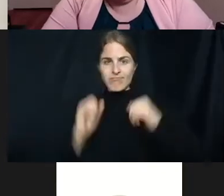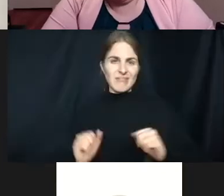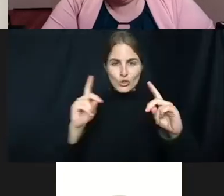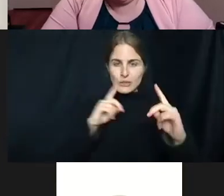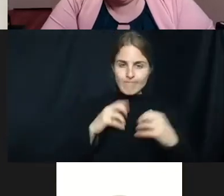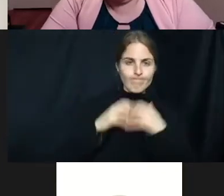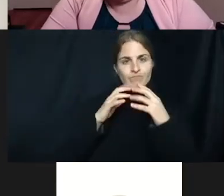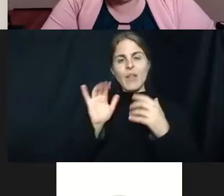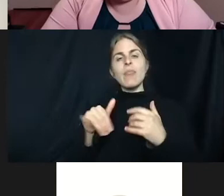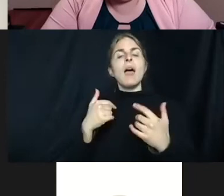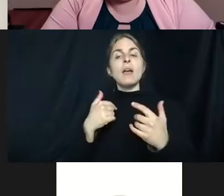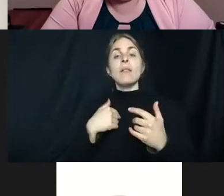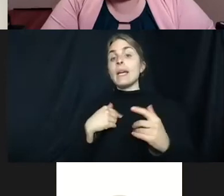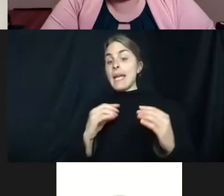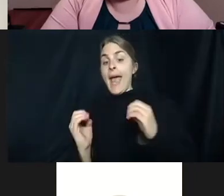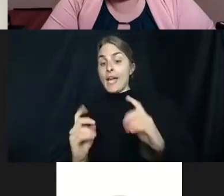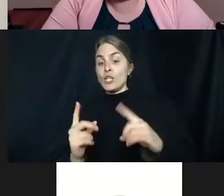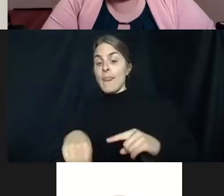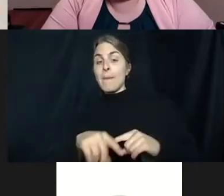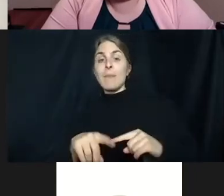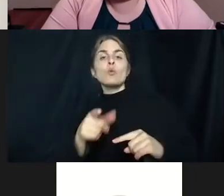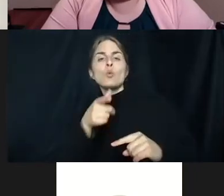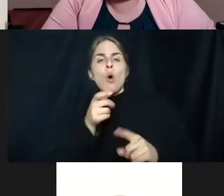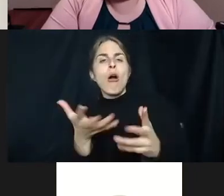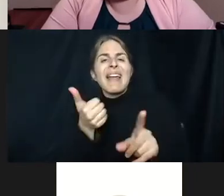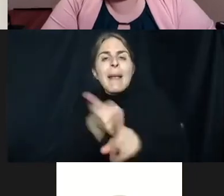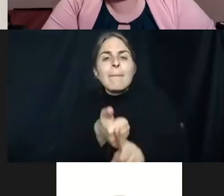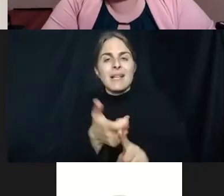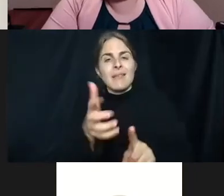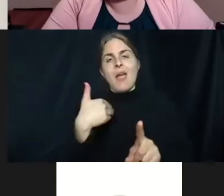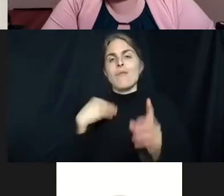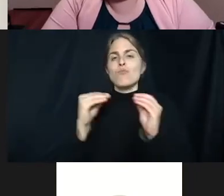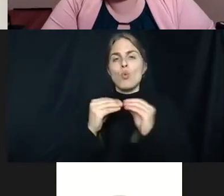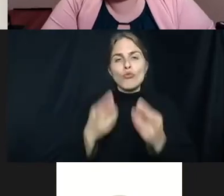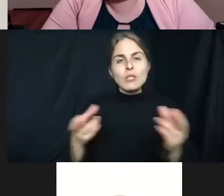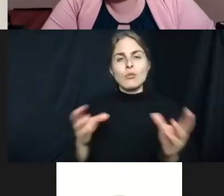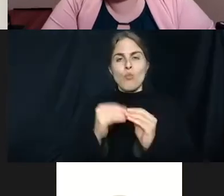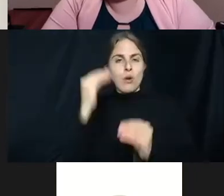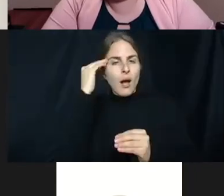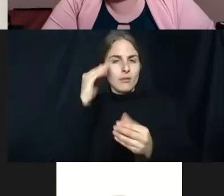the people who this is impacting, so that they have more tools within them.